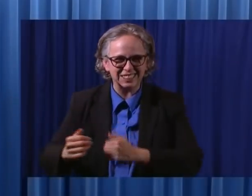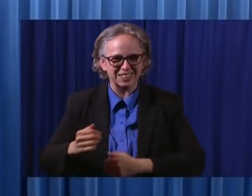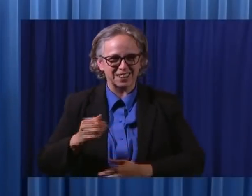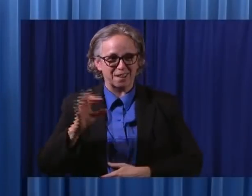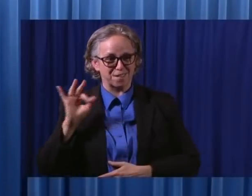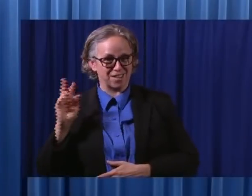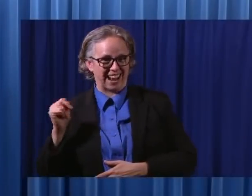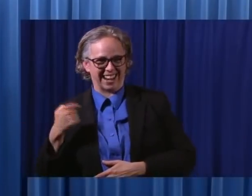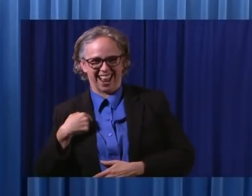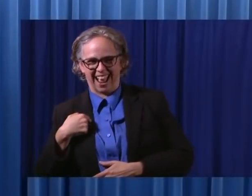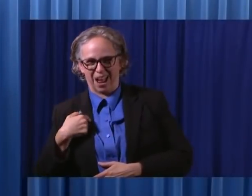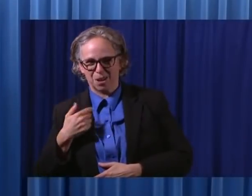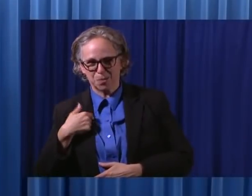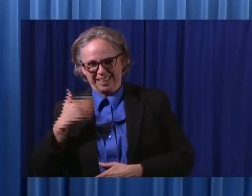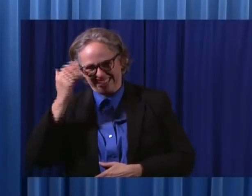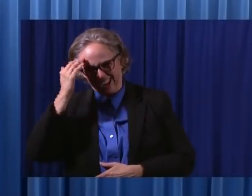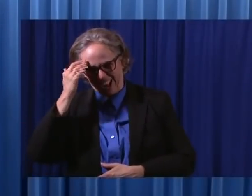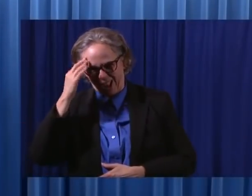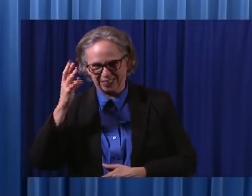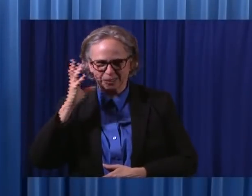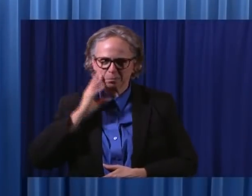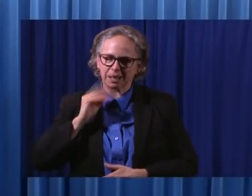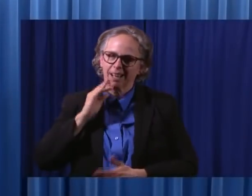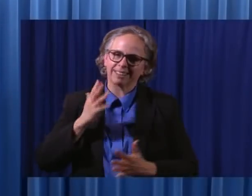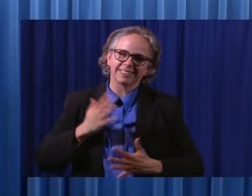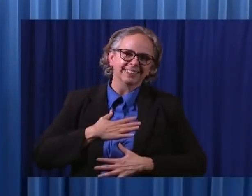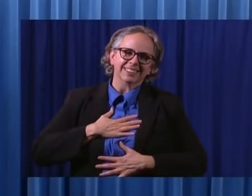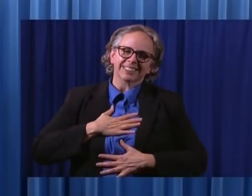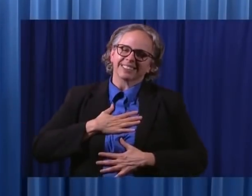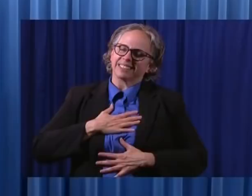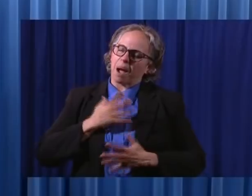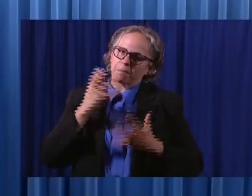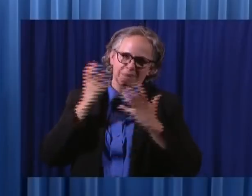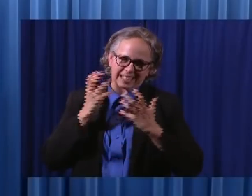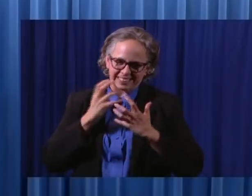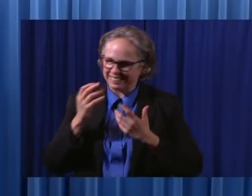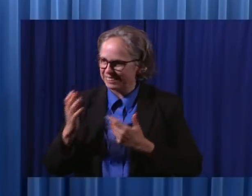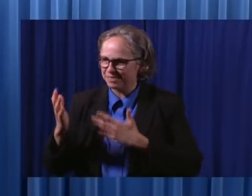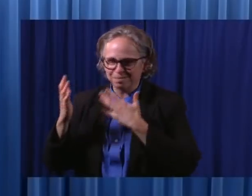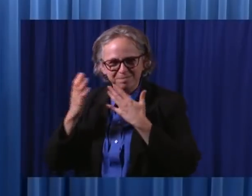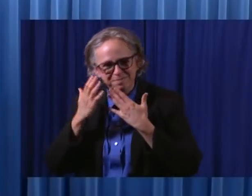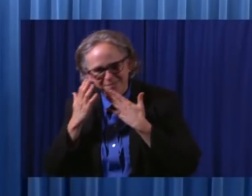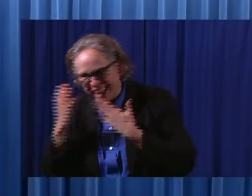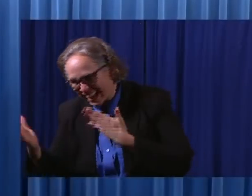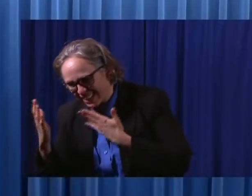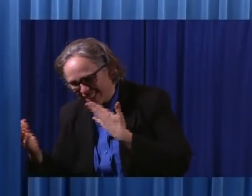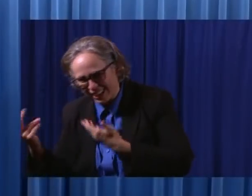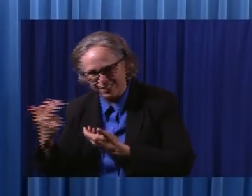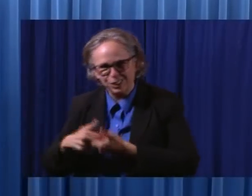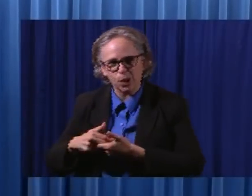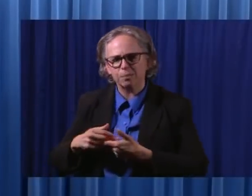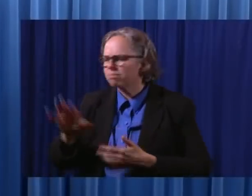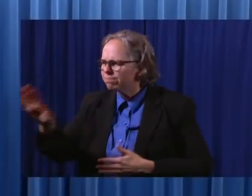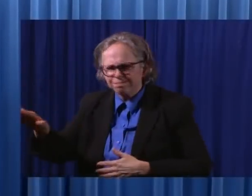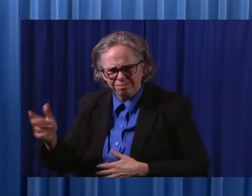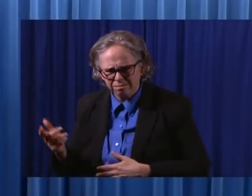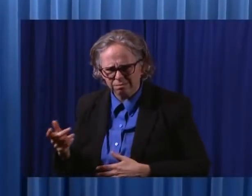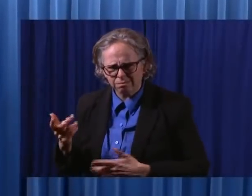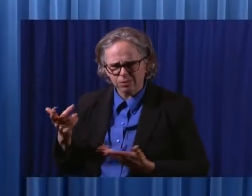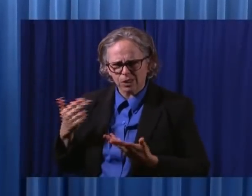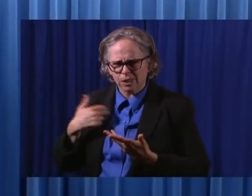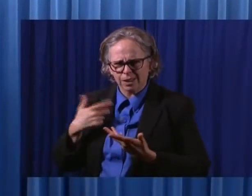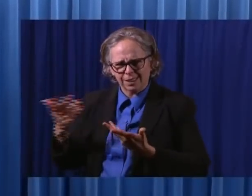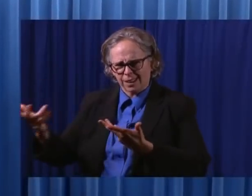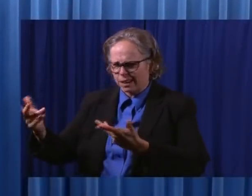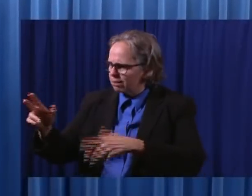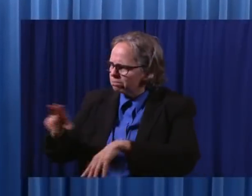a great experience. So, General, thank you. Thanks for joining us, and kind of tell us what's going on with the Guard in regard to